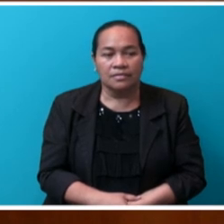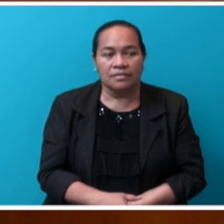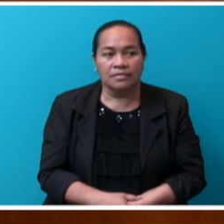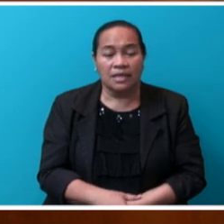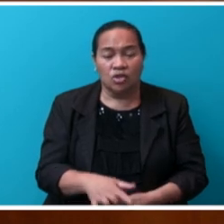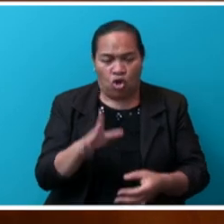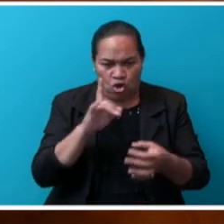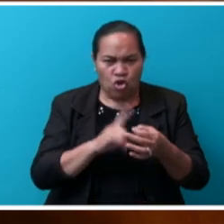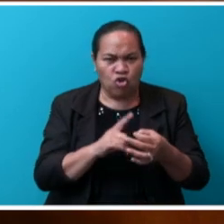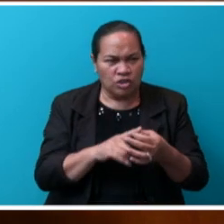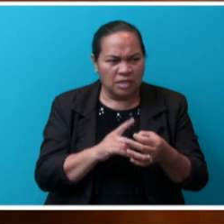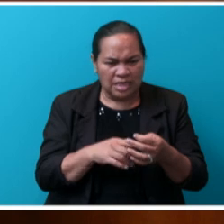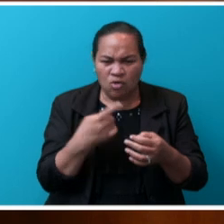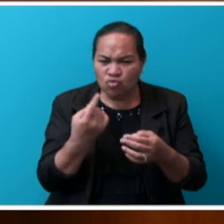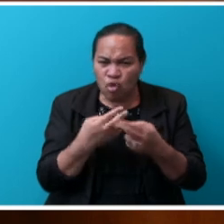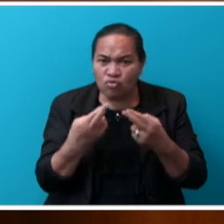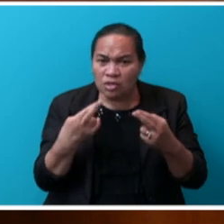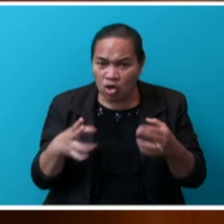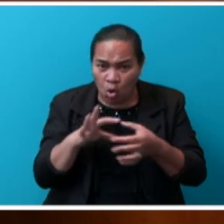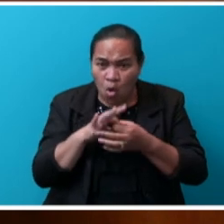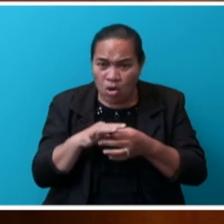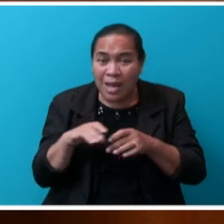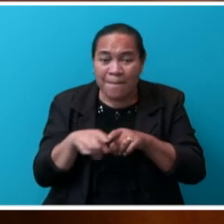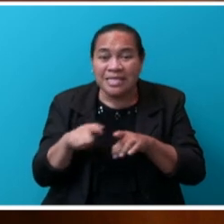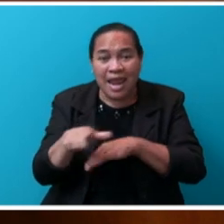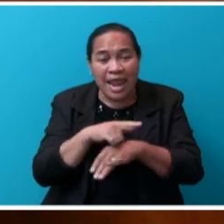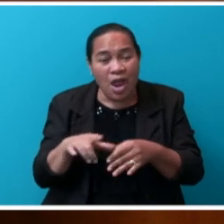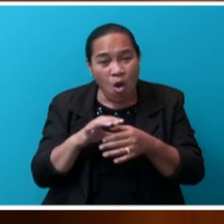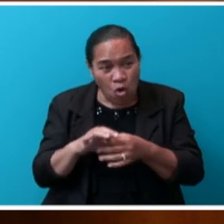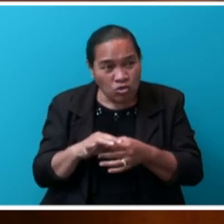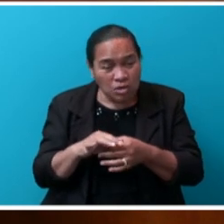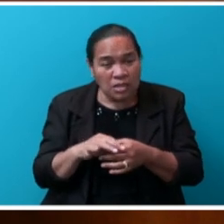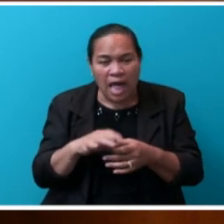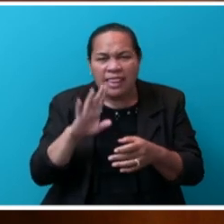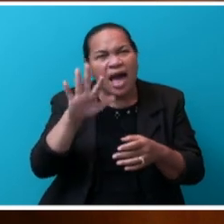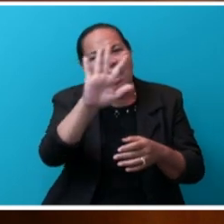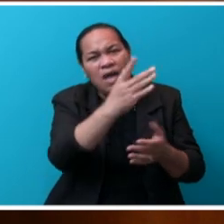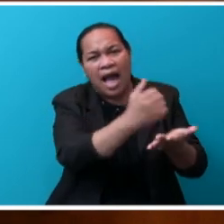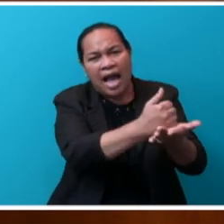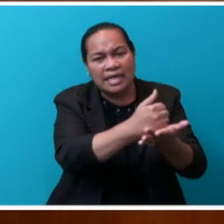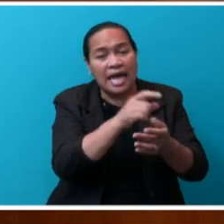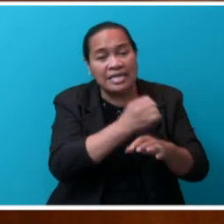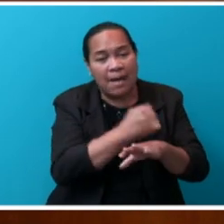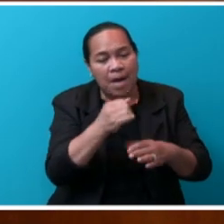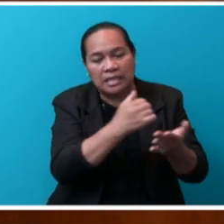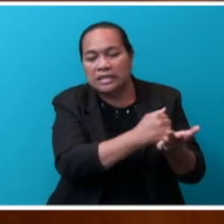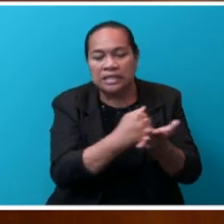whether the resource-based owners are entitled to the assistance provided by MSME.